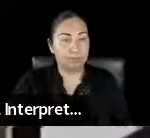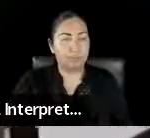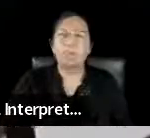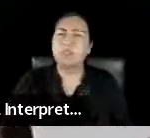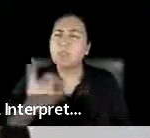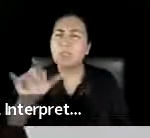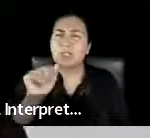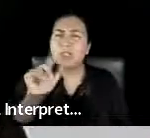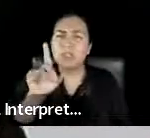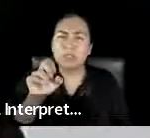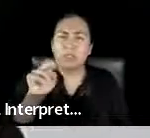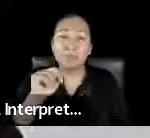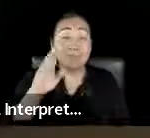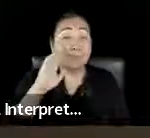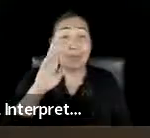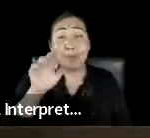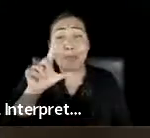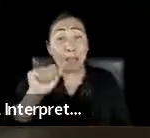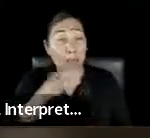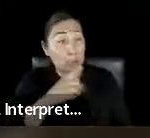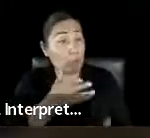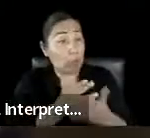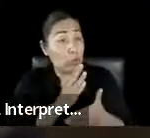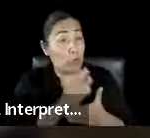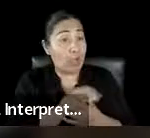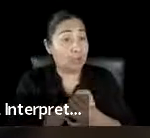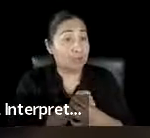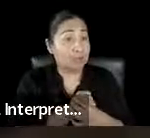Jaden? Hey Bella, are you okay?